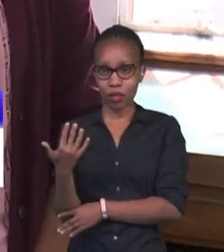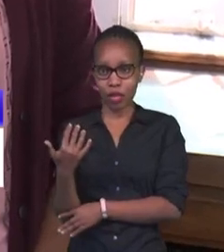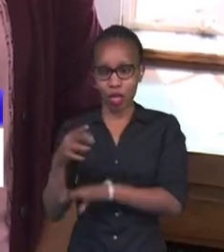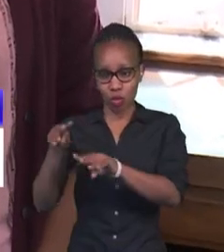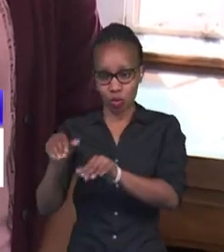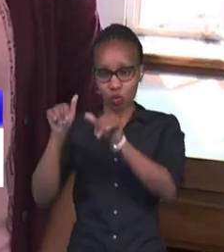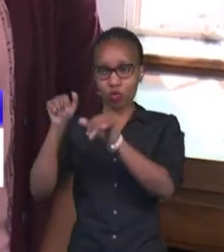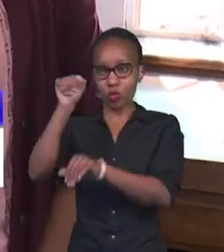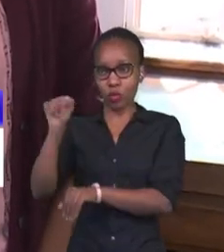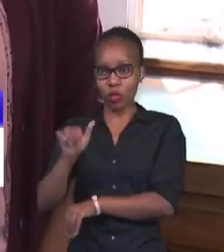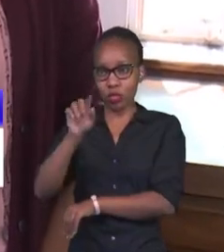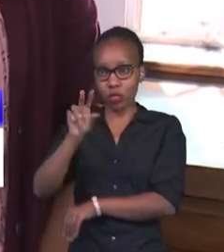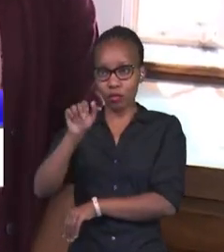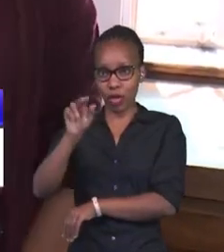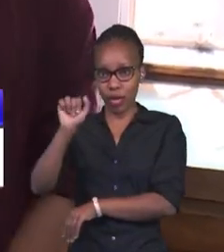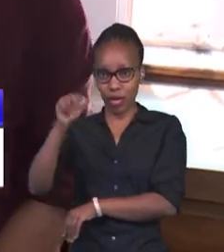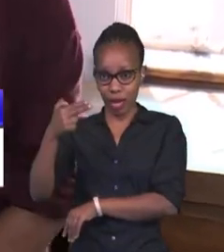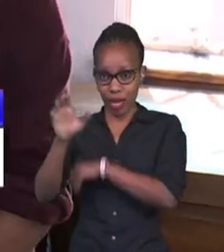the savanna country of West Africa.